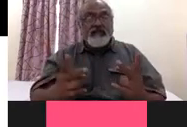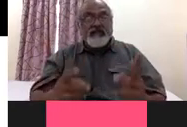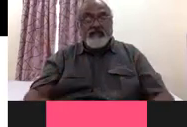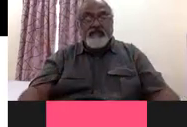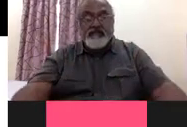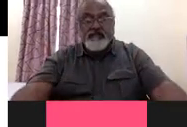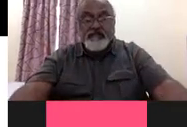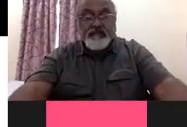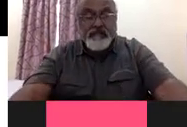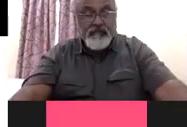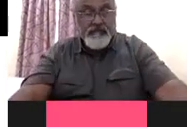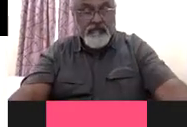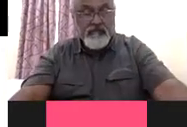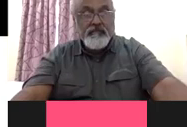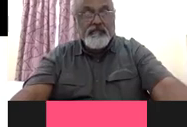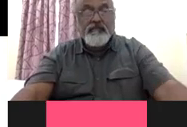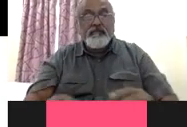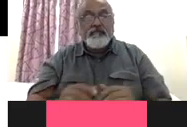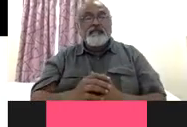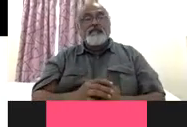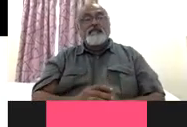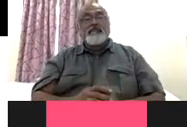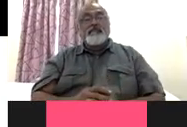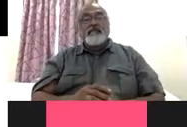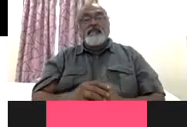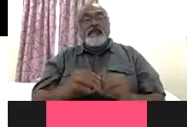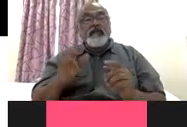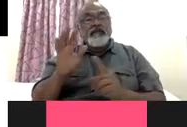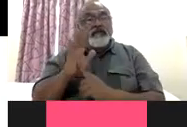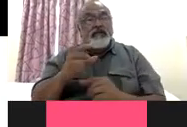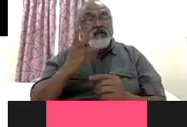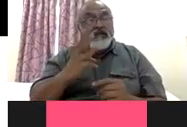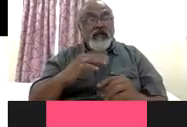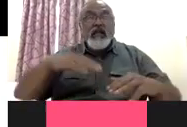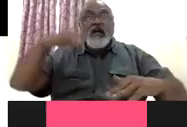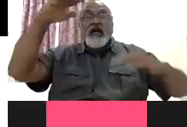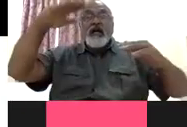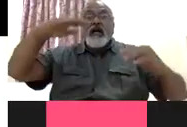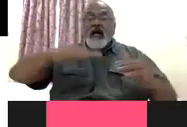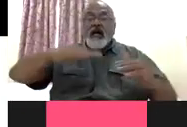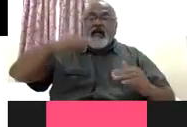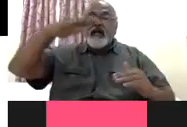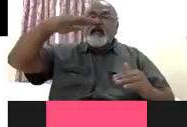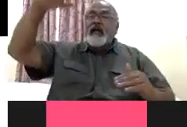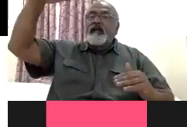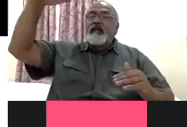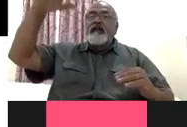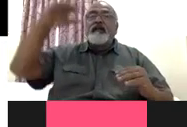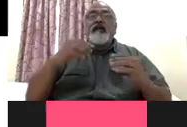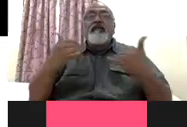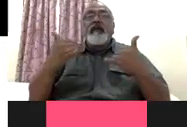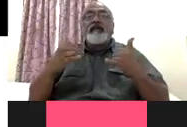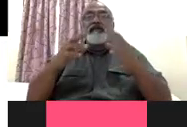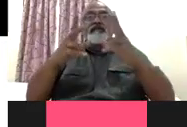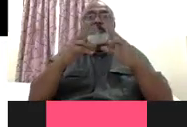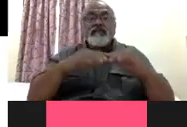group for bringing it out correctly here. A picture mein teen log alag alag height ke log hai. Game dekh rahe hain. Teenon ke ek tarah